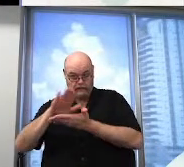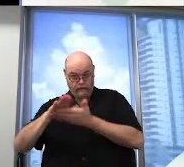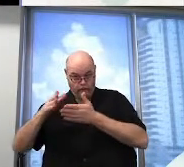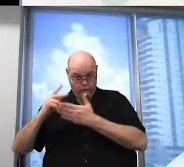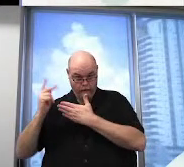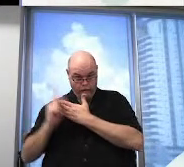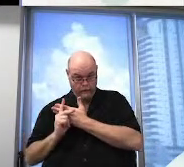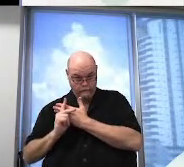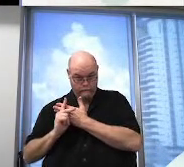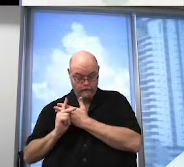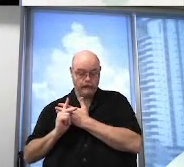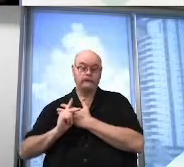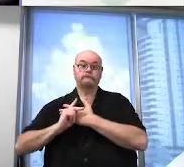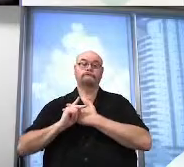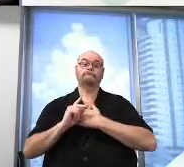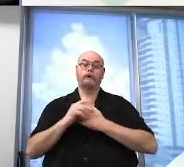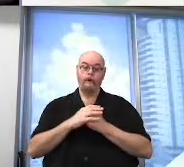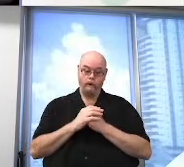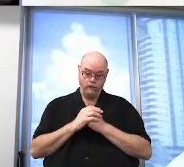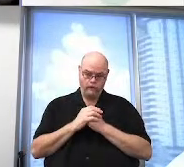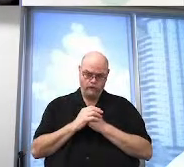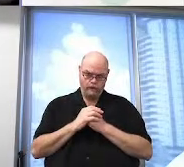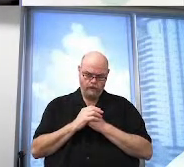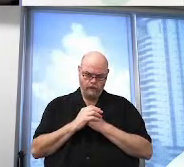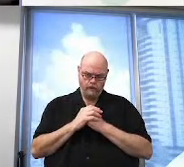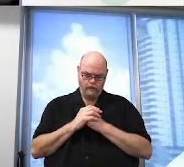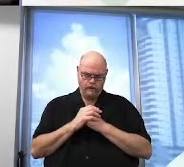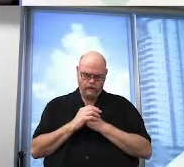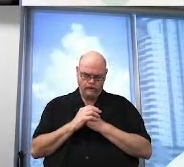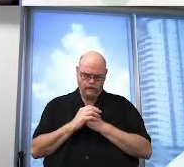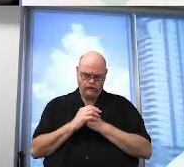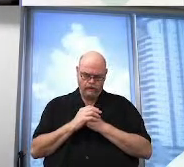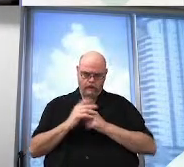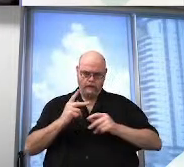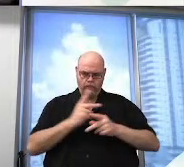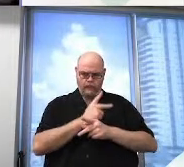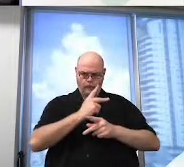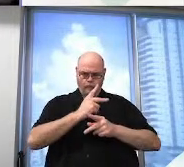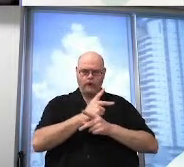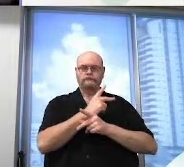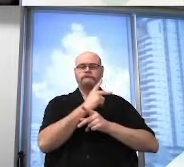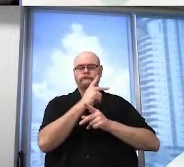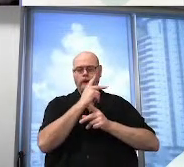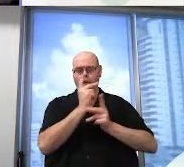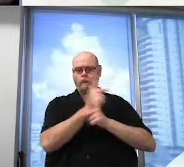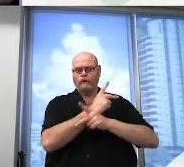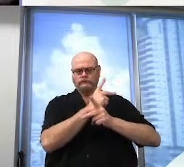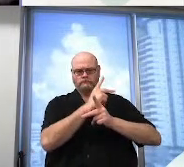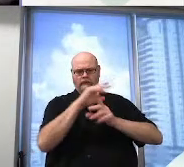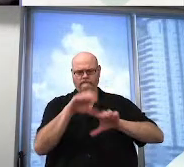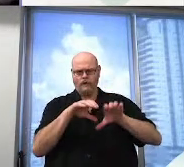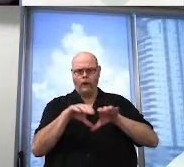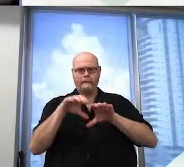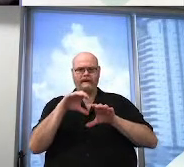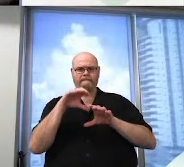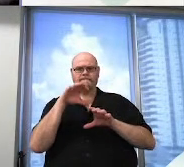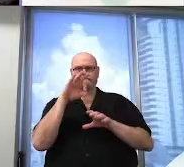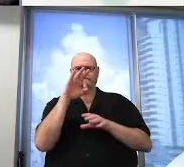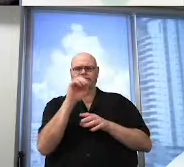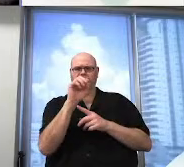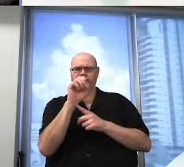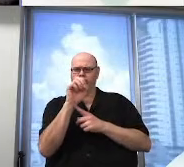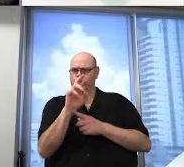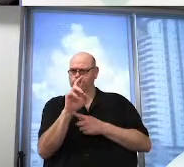And what we do is we take a worse performing feeder and that needs some work,